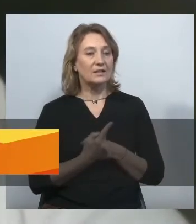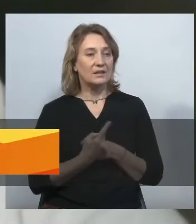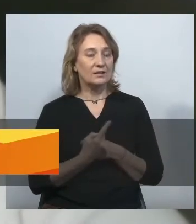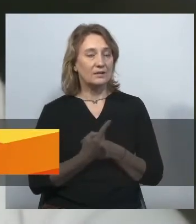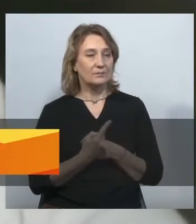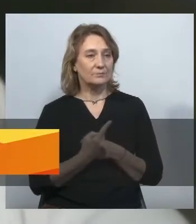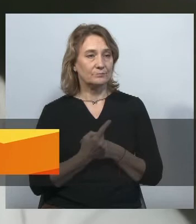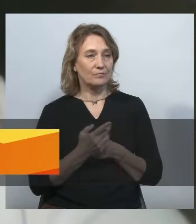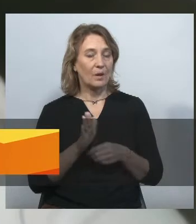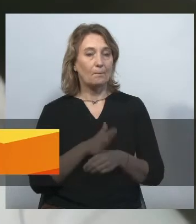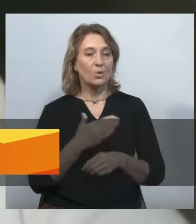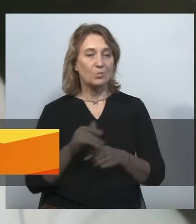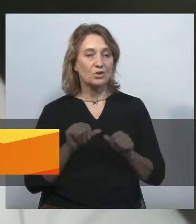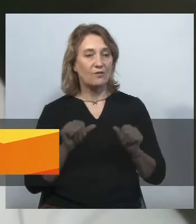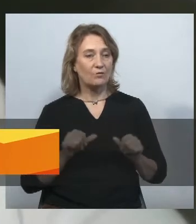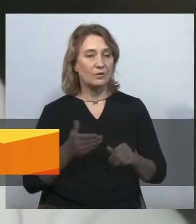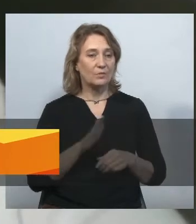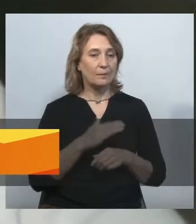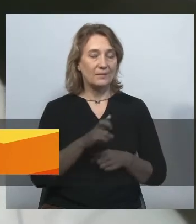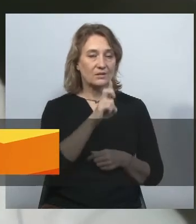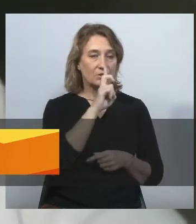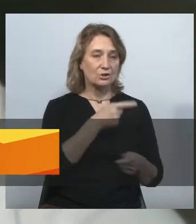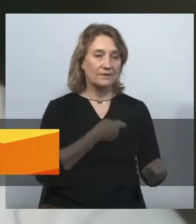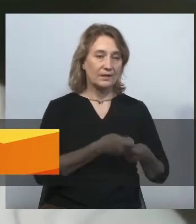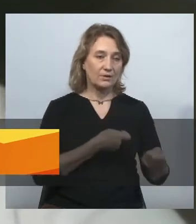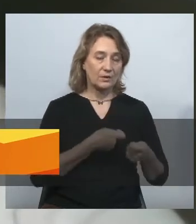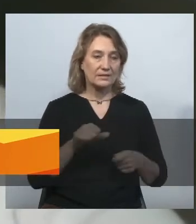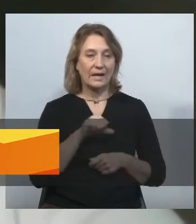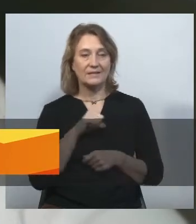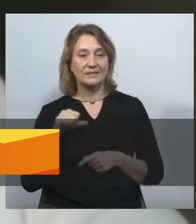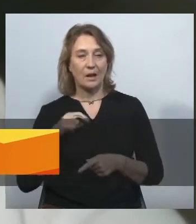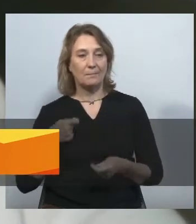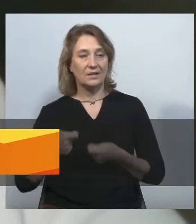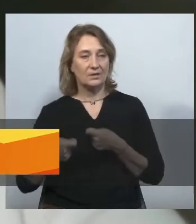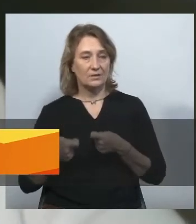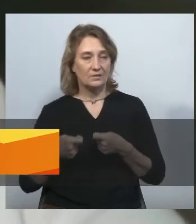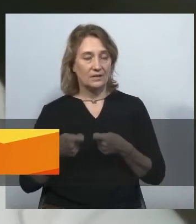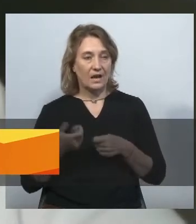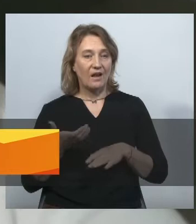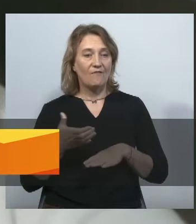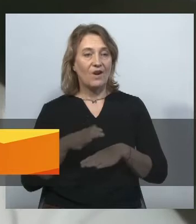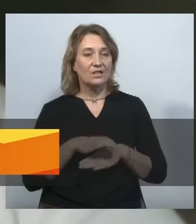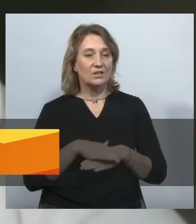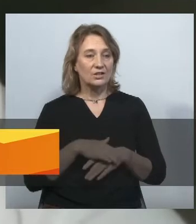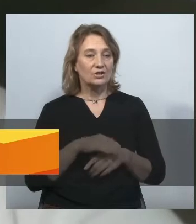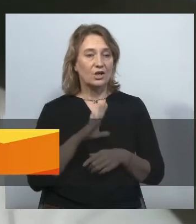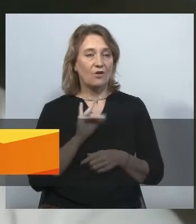emerged as an interim link between the state regulation and self-regulation of the